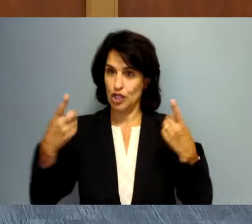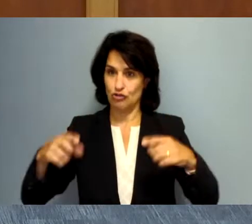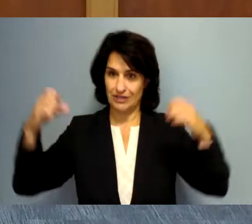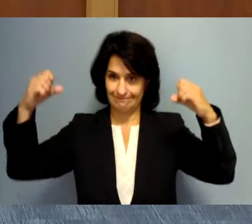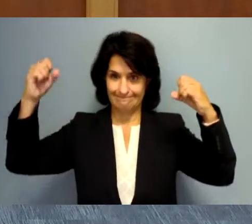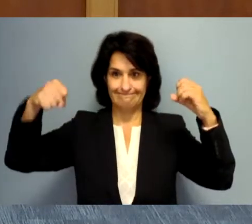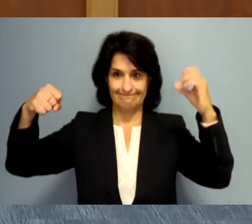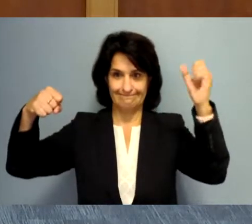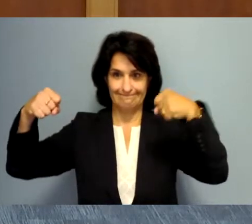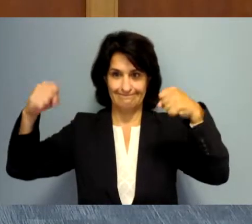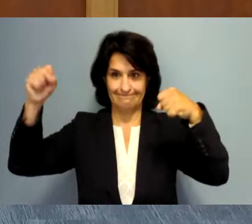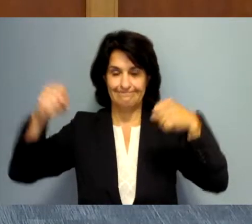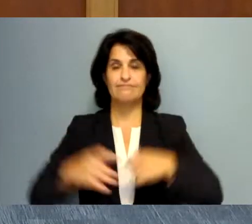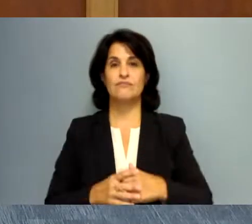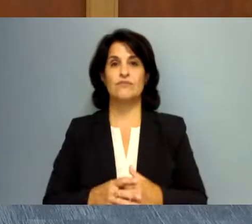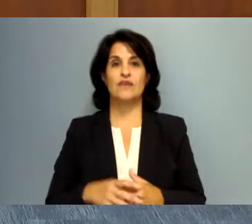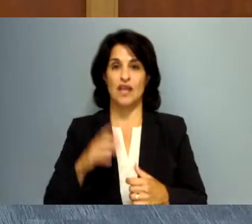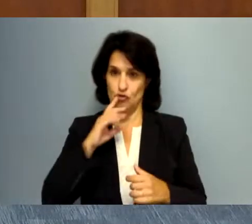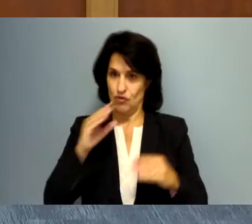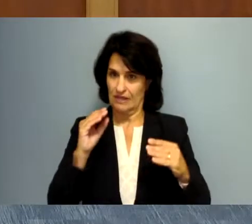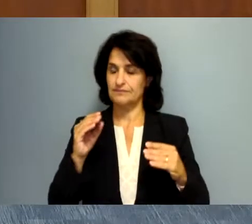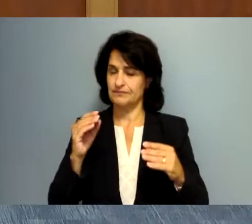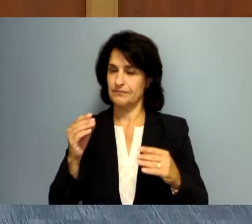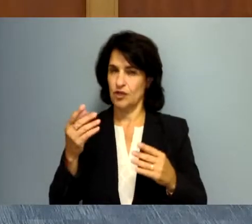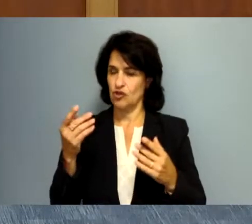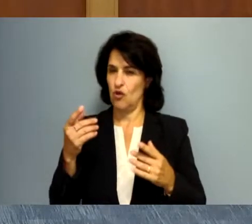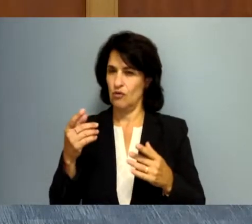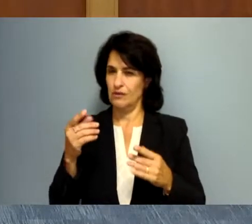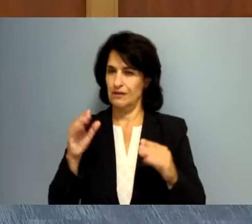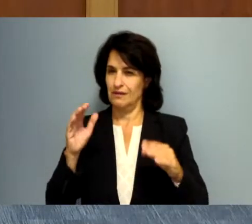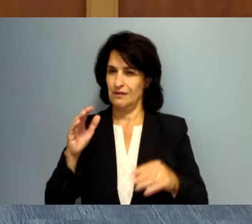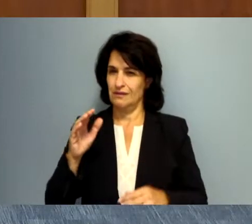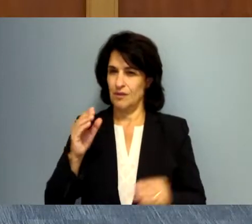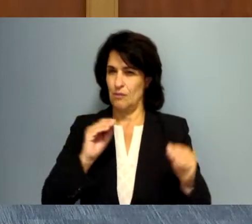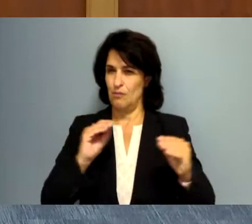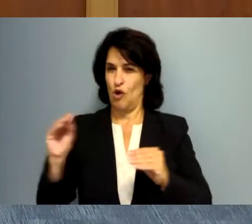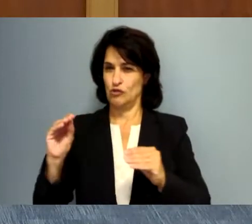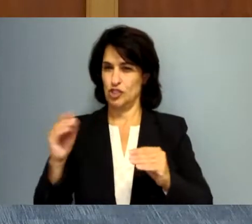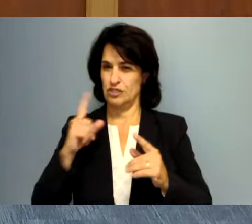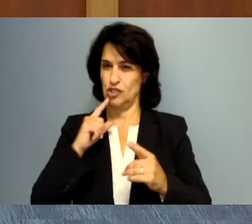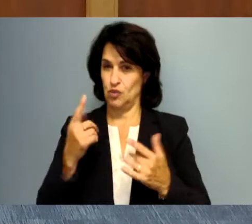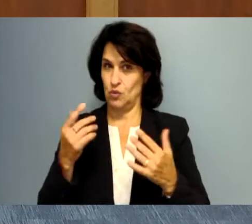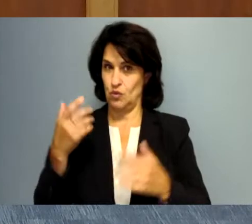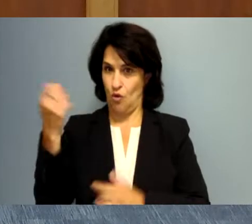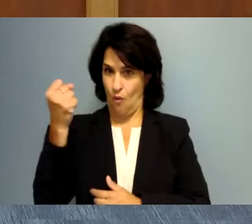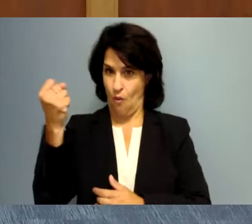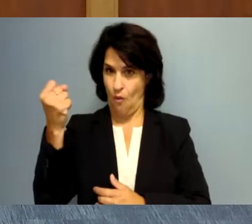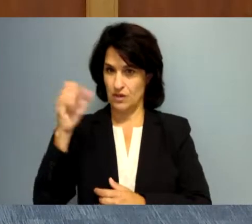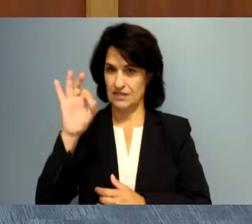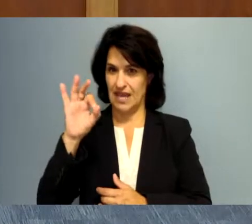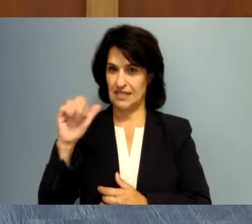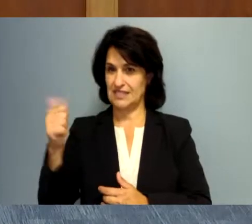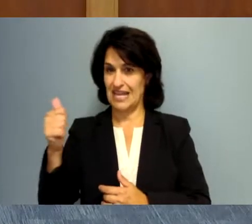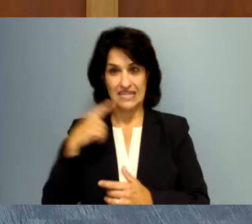Aye. Okay, so motion to table 9 and 10. Yes. Is there a second to that? I'll